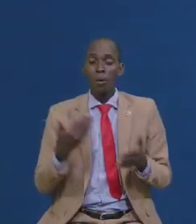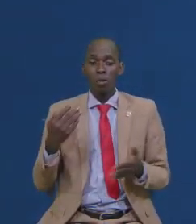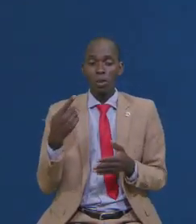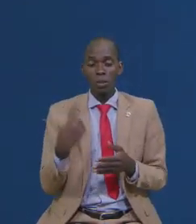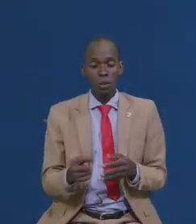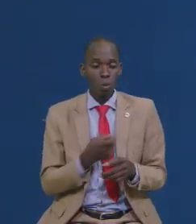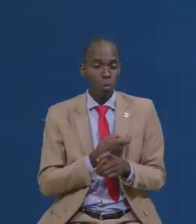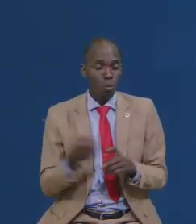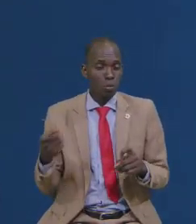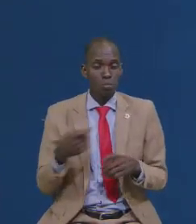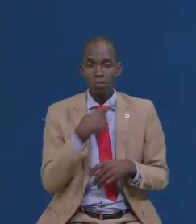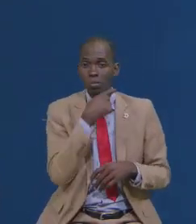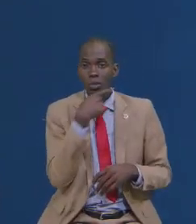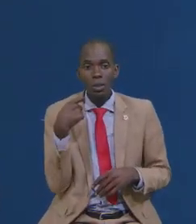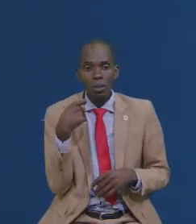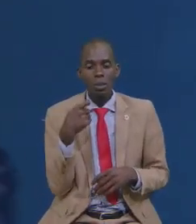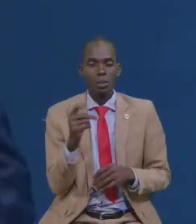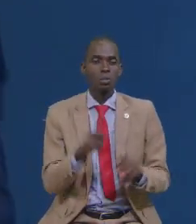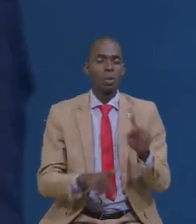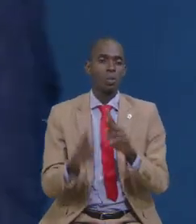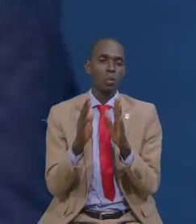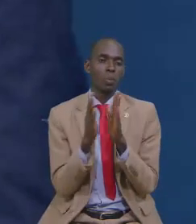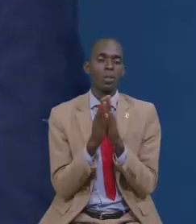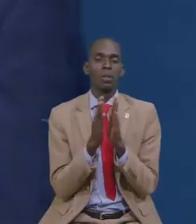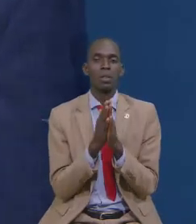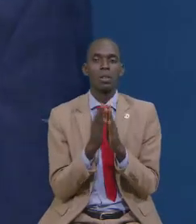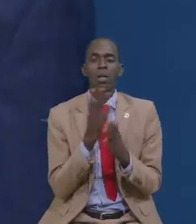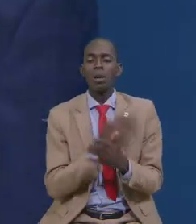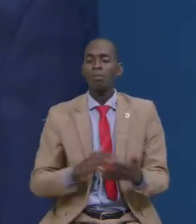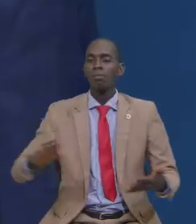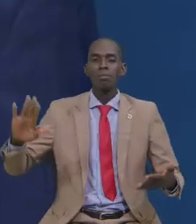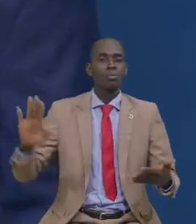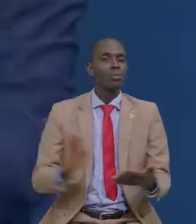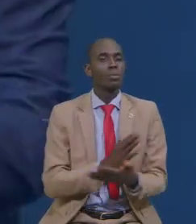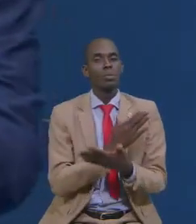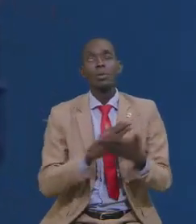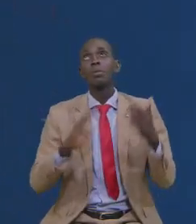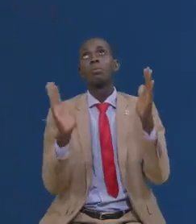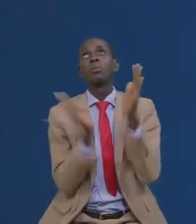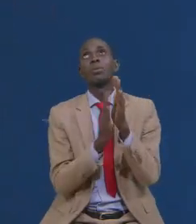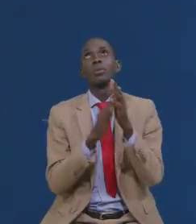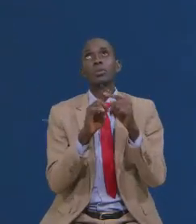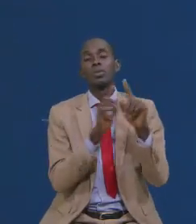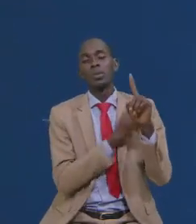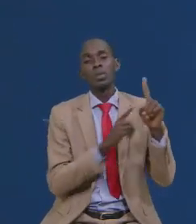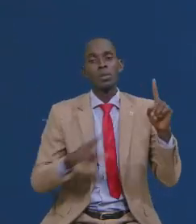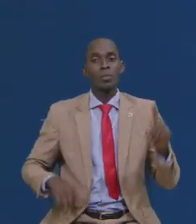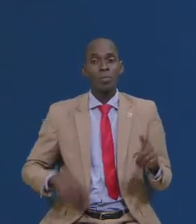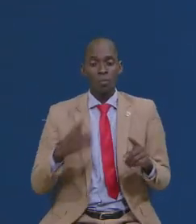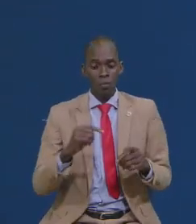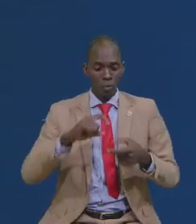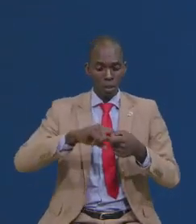up, they prayed and they sang praises unto the Lord. The chains were